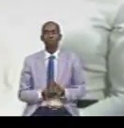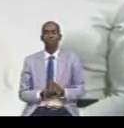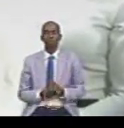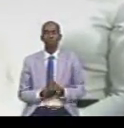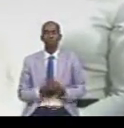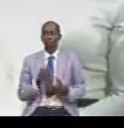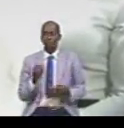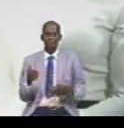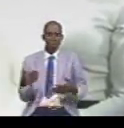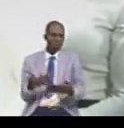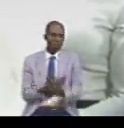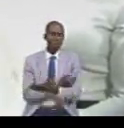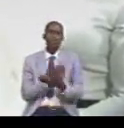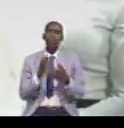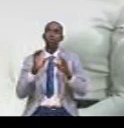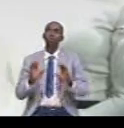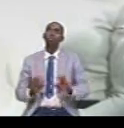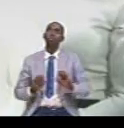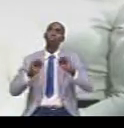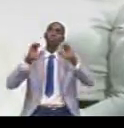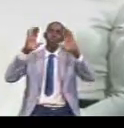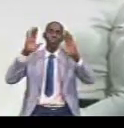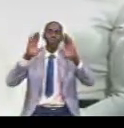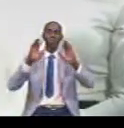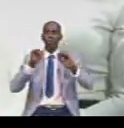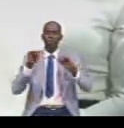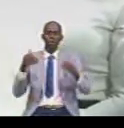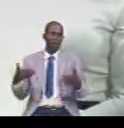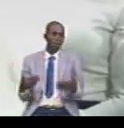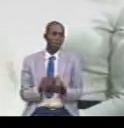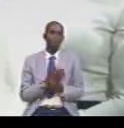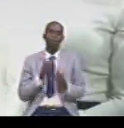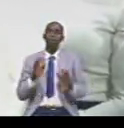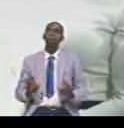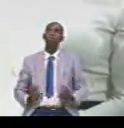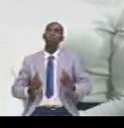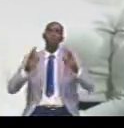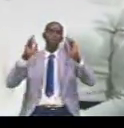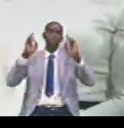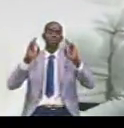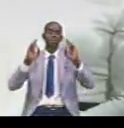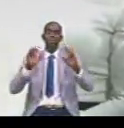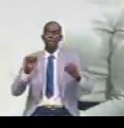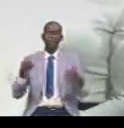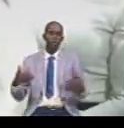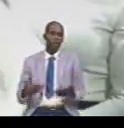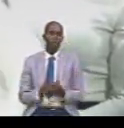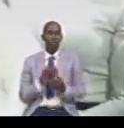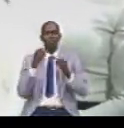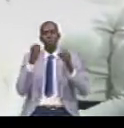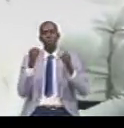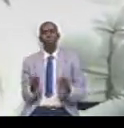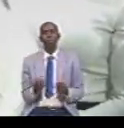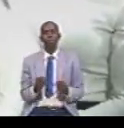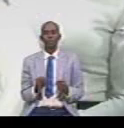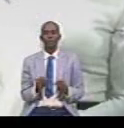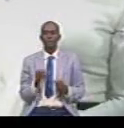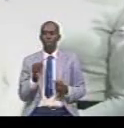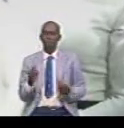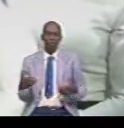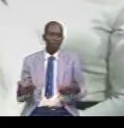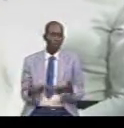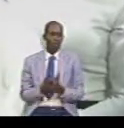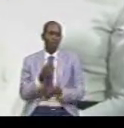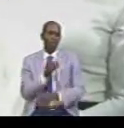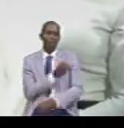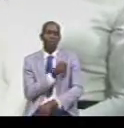a new consecration, a new devotion, a new power, a new